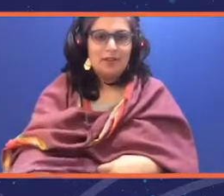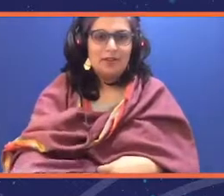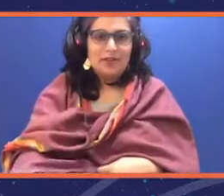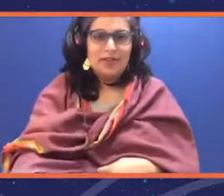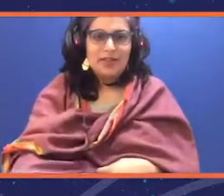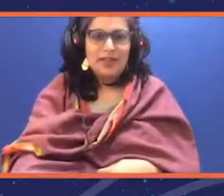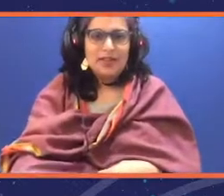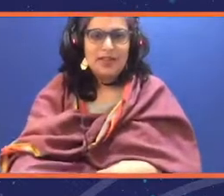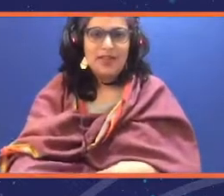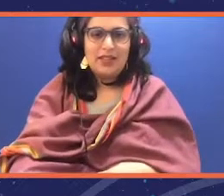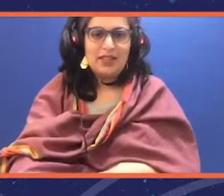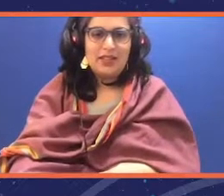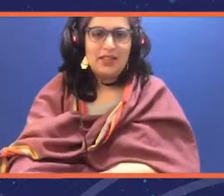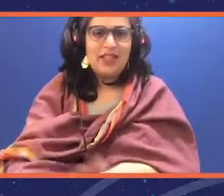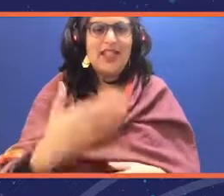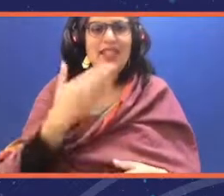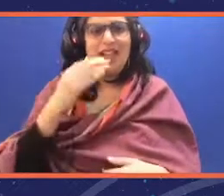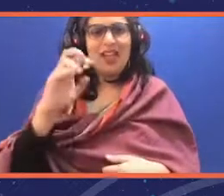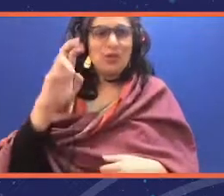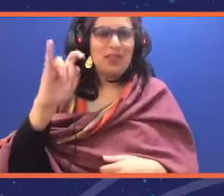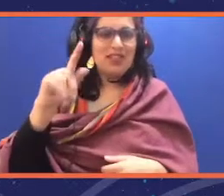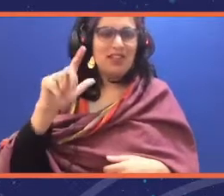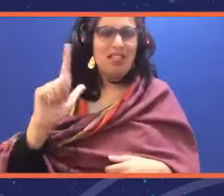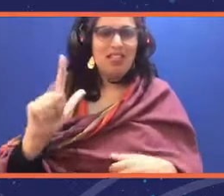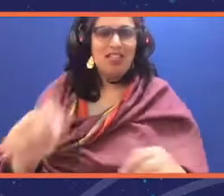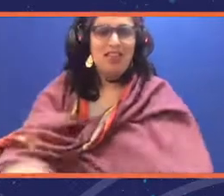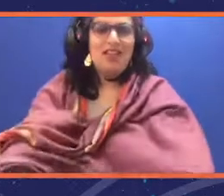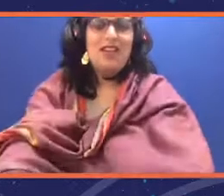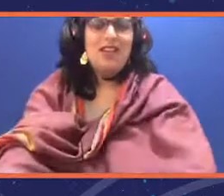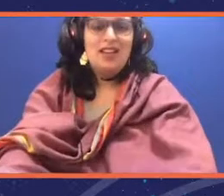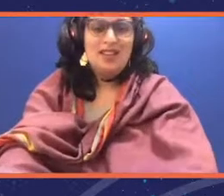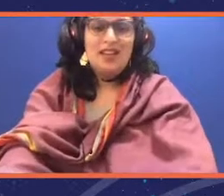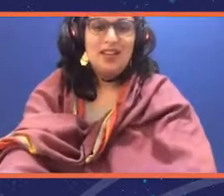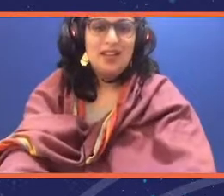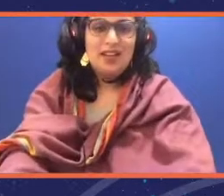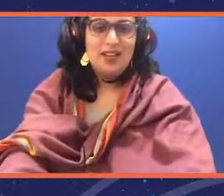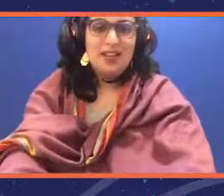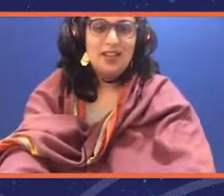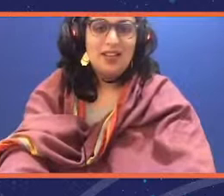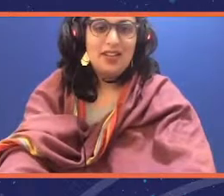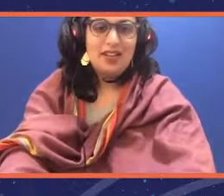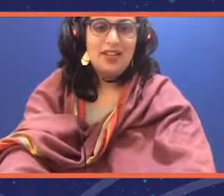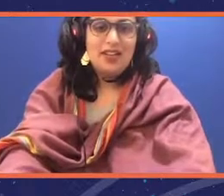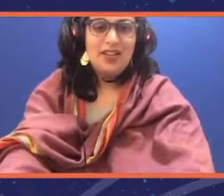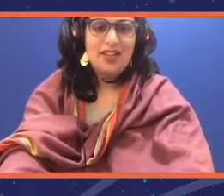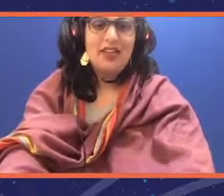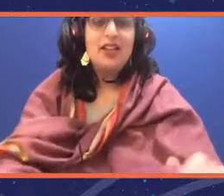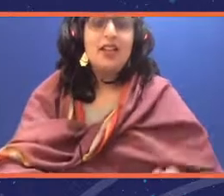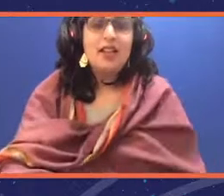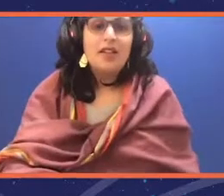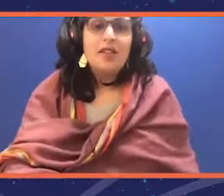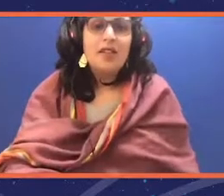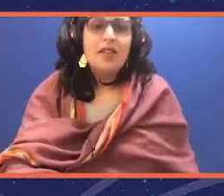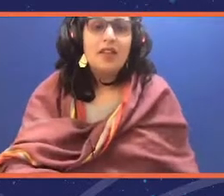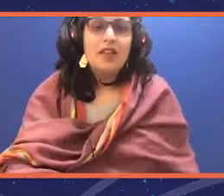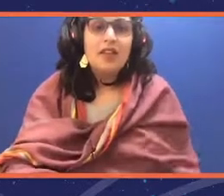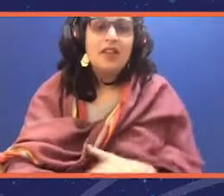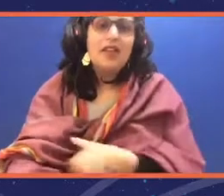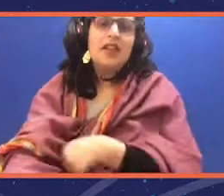What I got. Thanks, Crystal. I'm messaging folks on the back end. Apologies if it looks like it. Just saying, I have a little bit of a tech